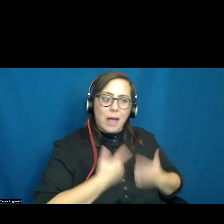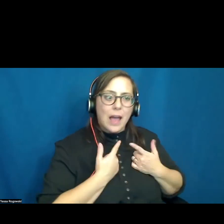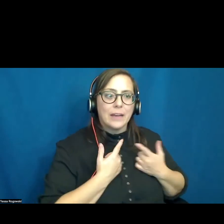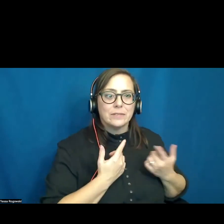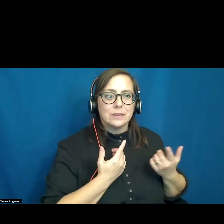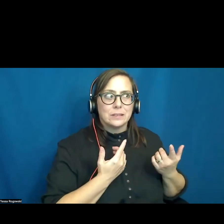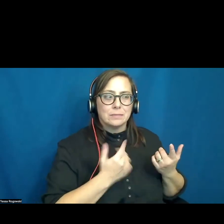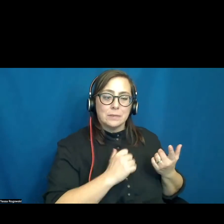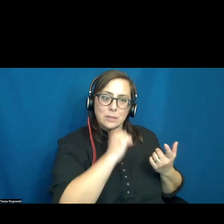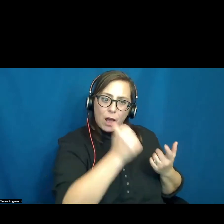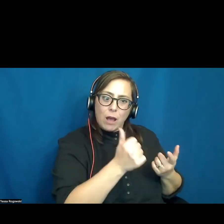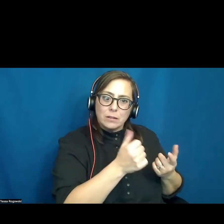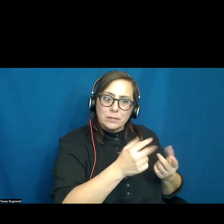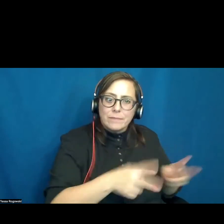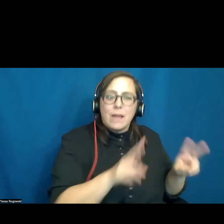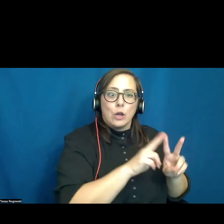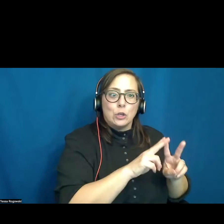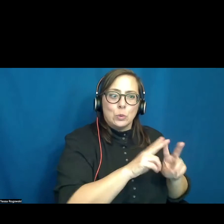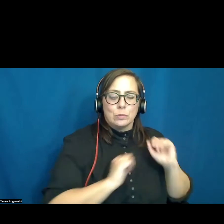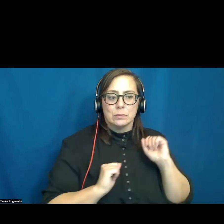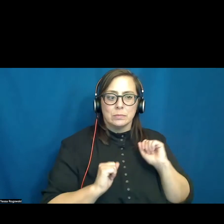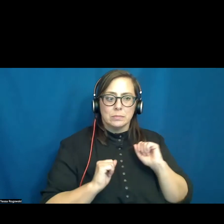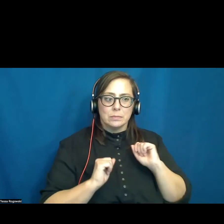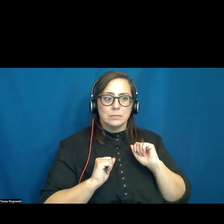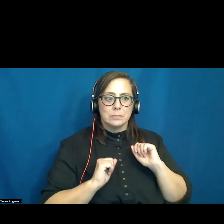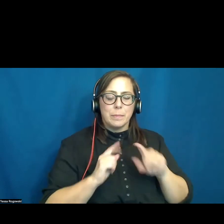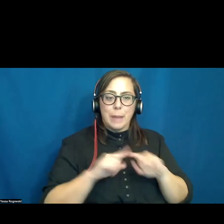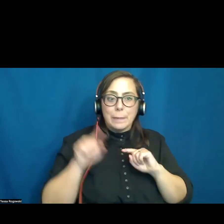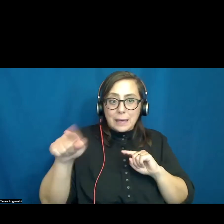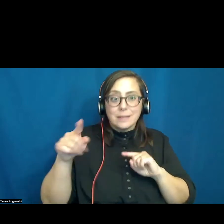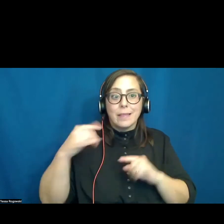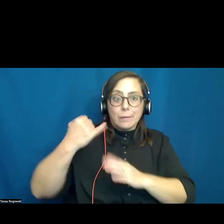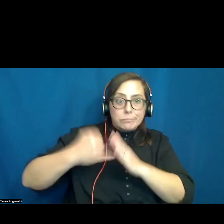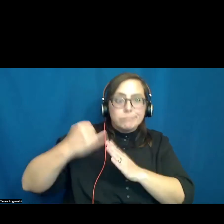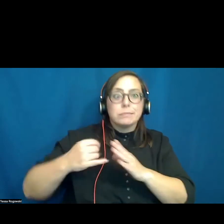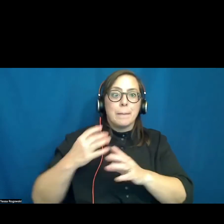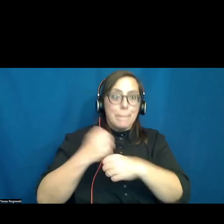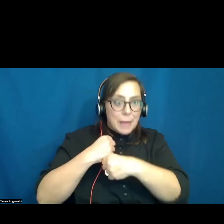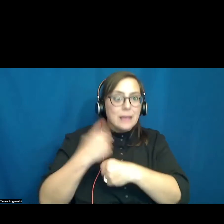more valued than others. And as an anecdote, anecdote,